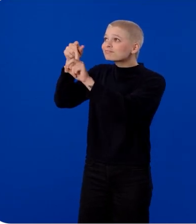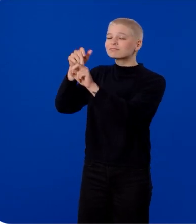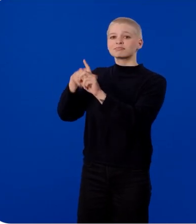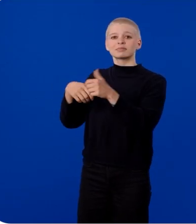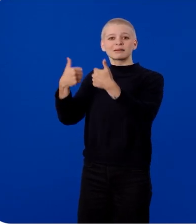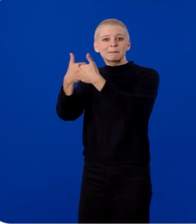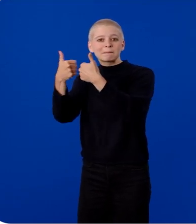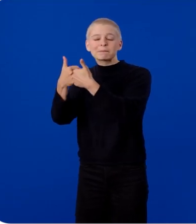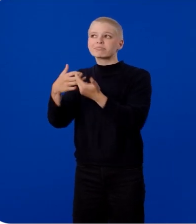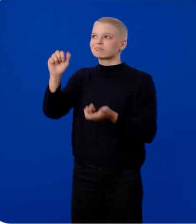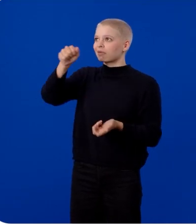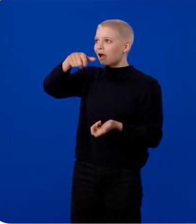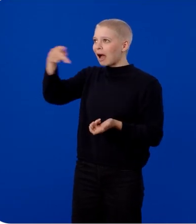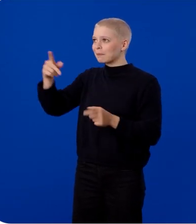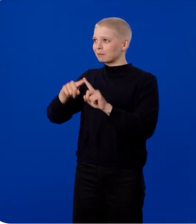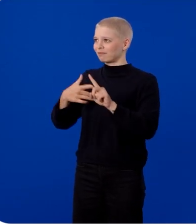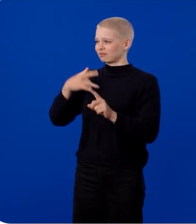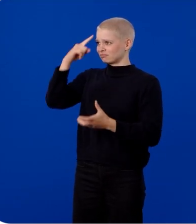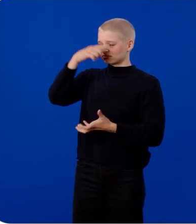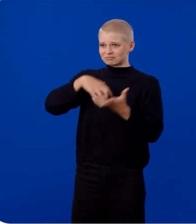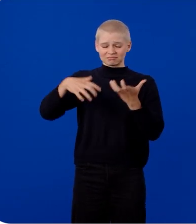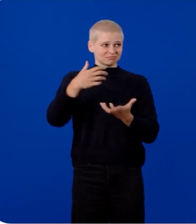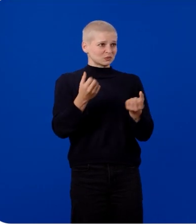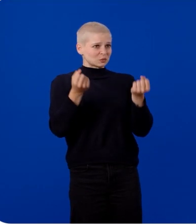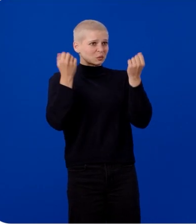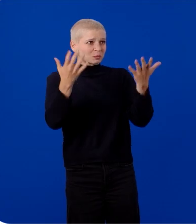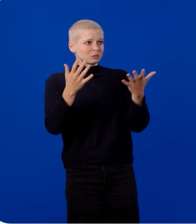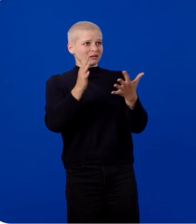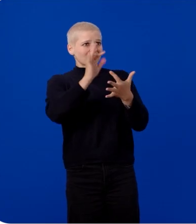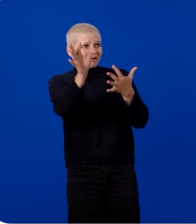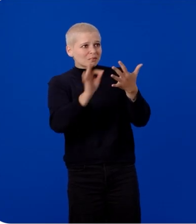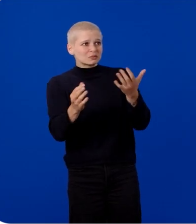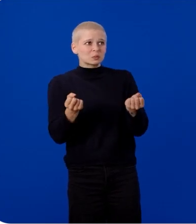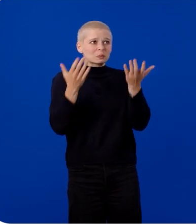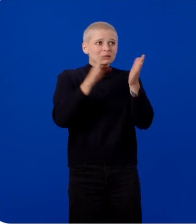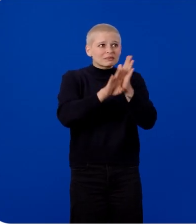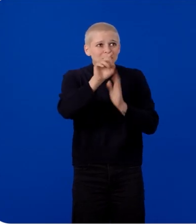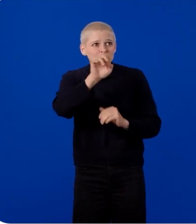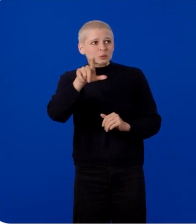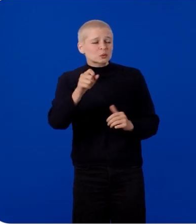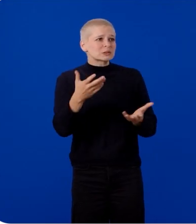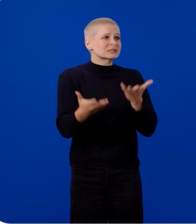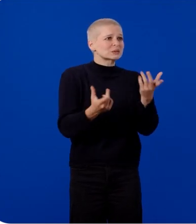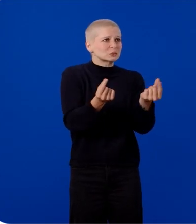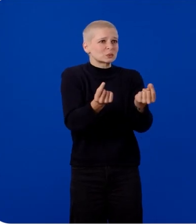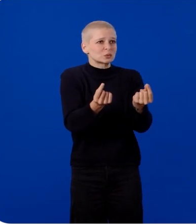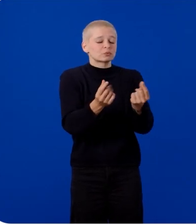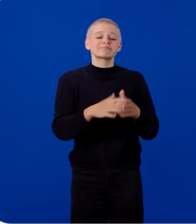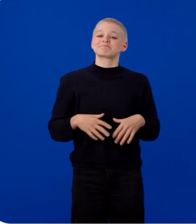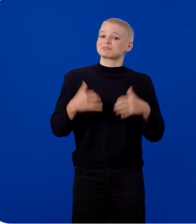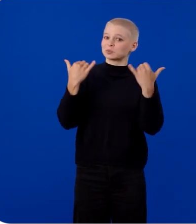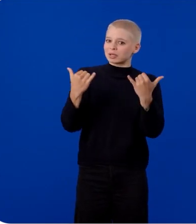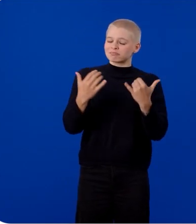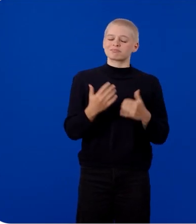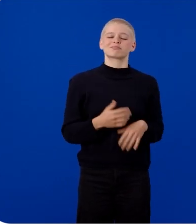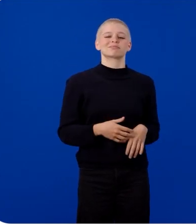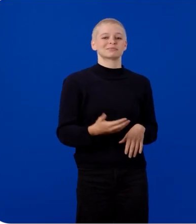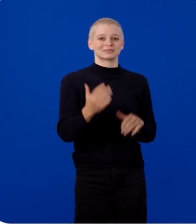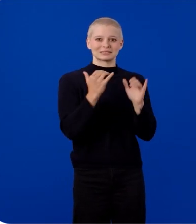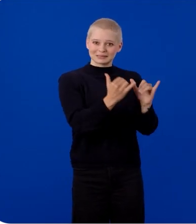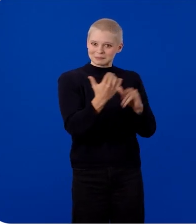but are confused by all the options and development tools available for you. Today, like my REI friends did for